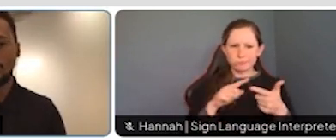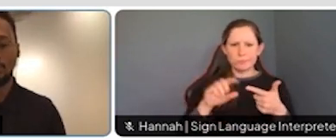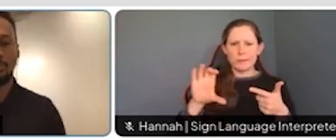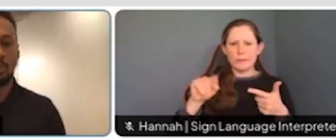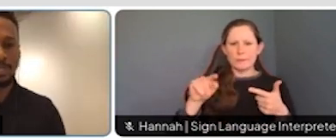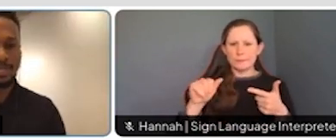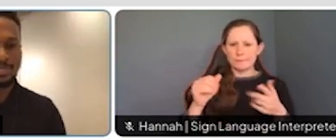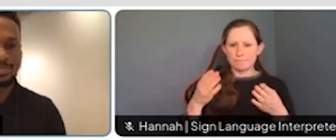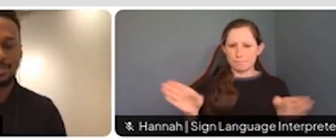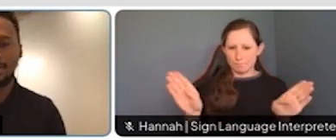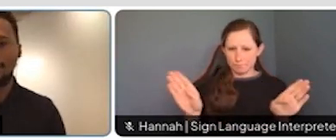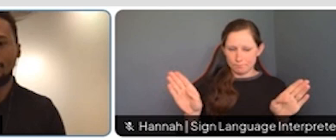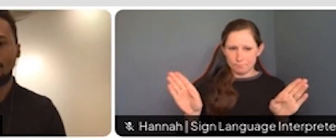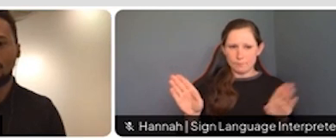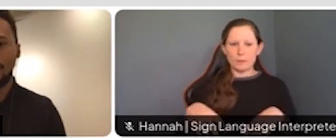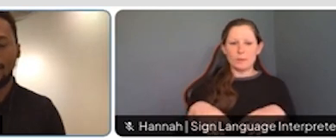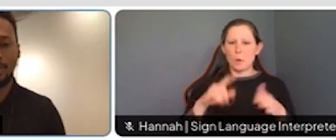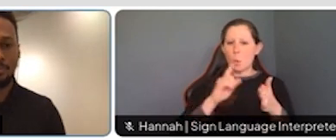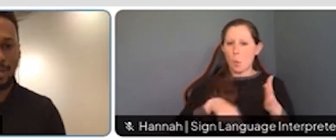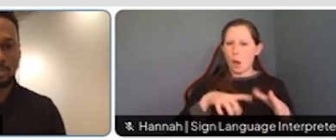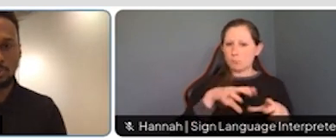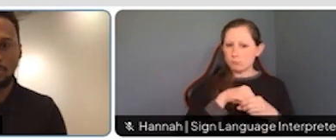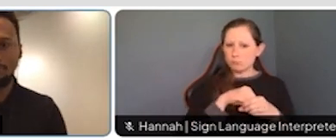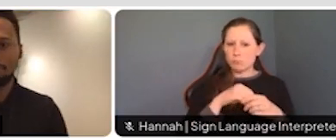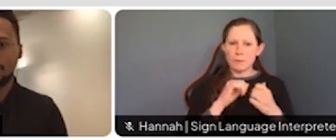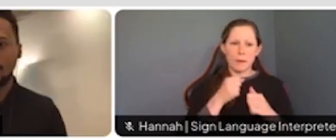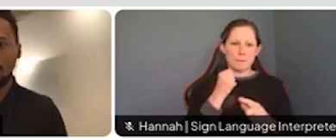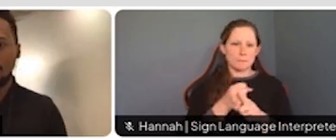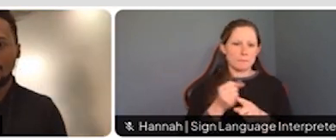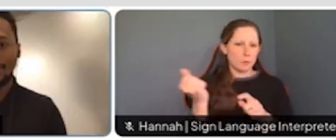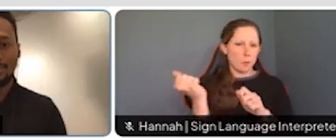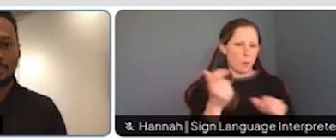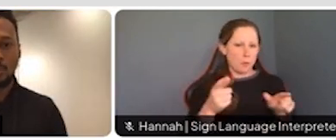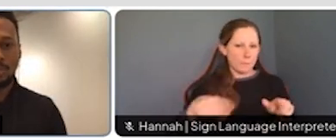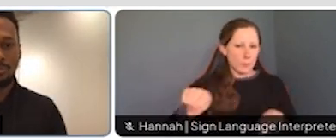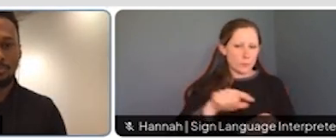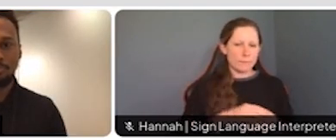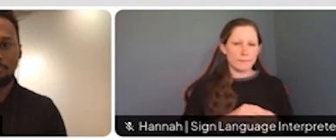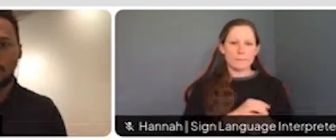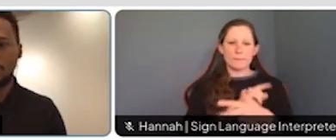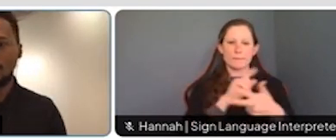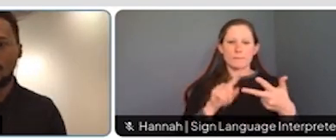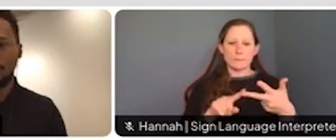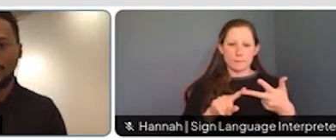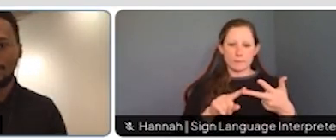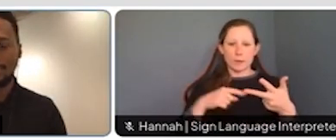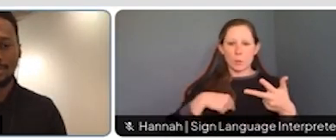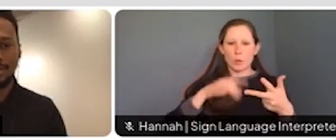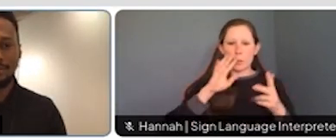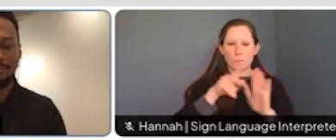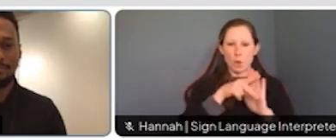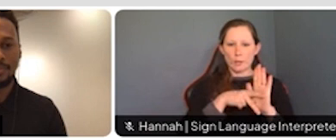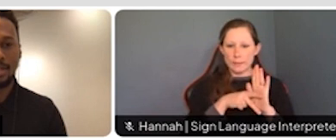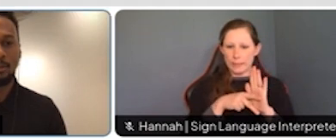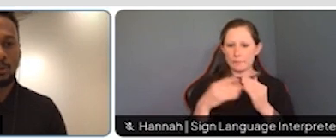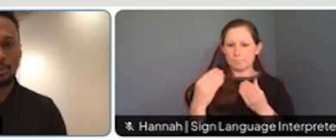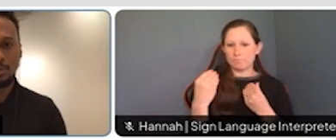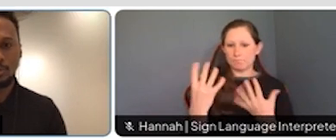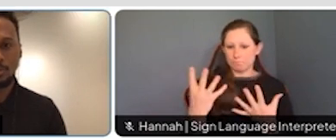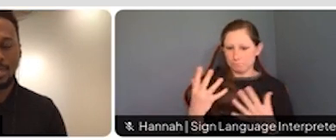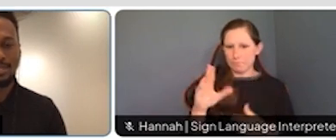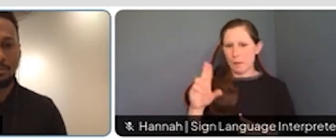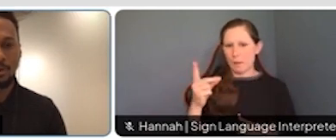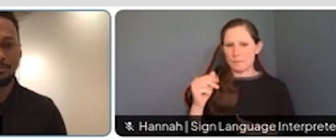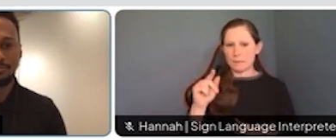general. So what it is and how it impacts you all. Next, we'll give a policy update and I'll